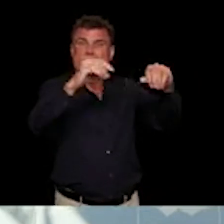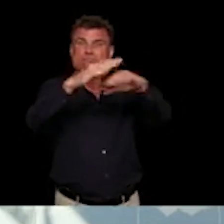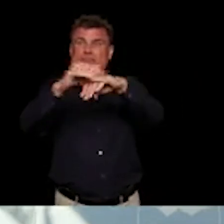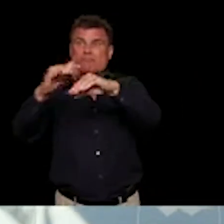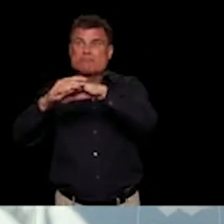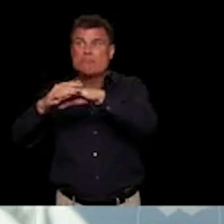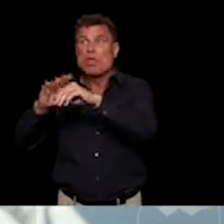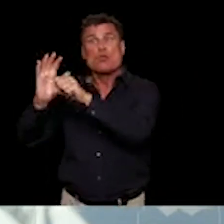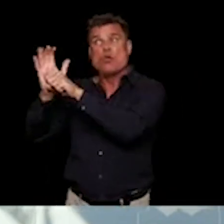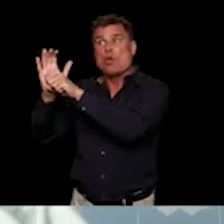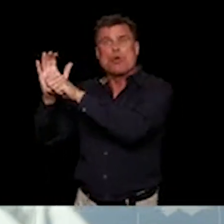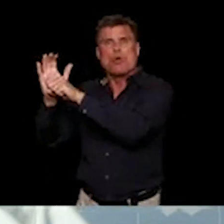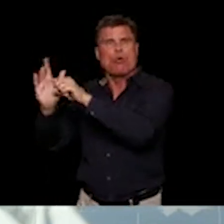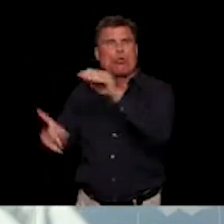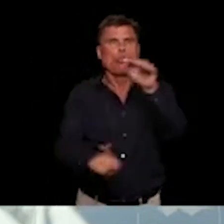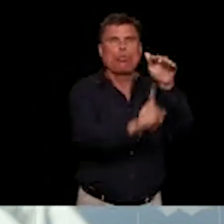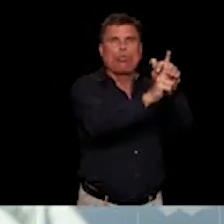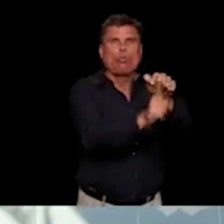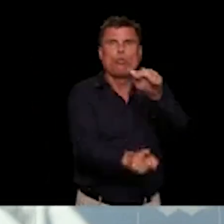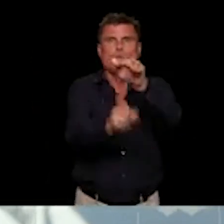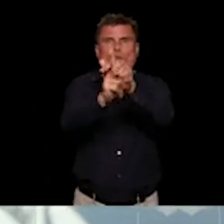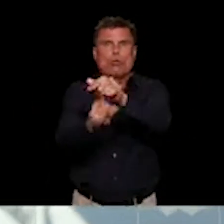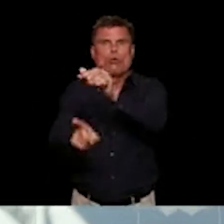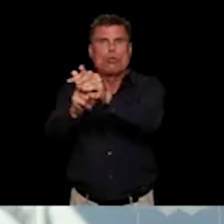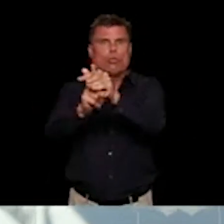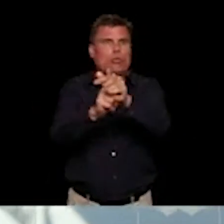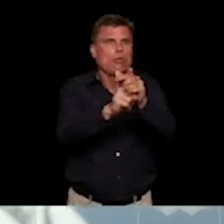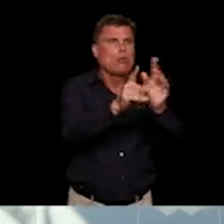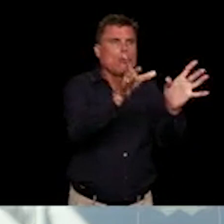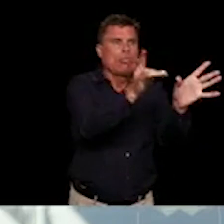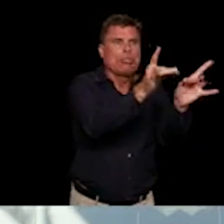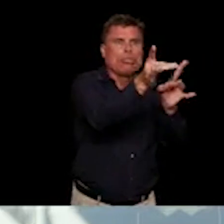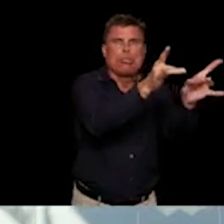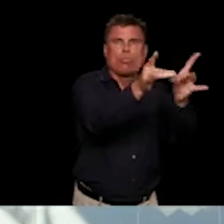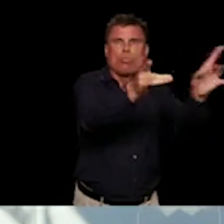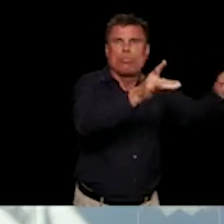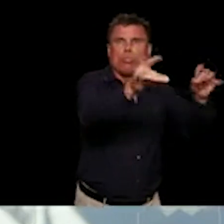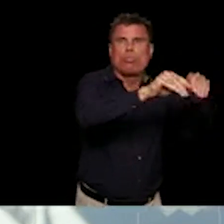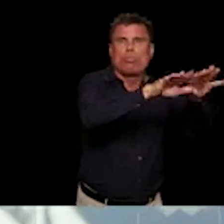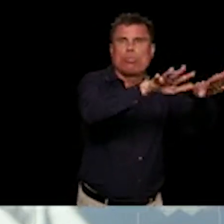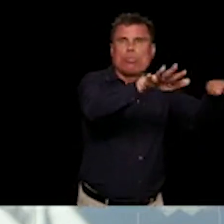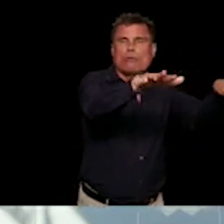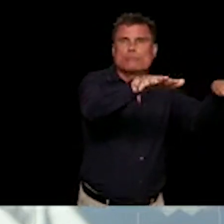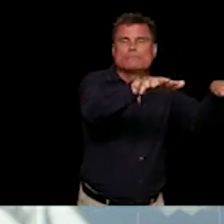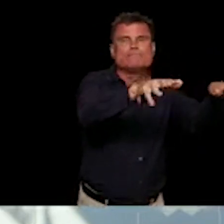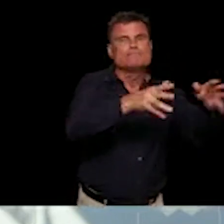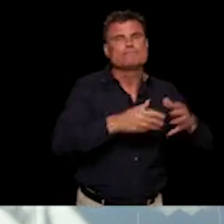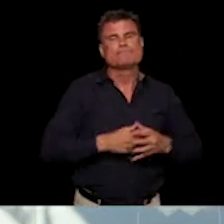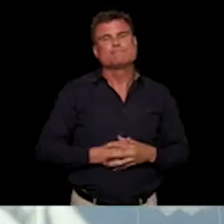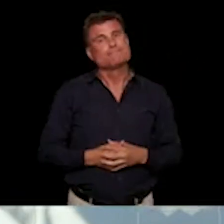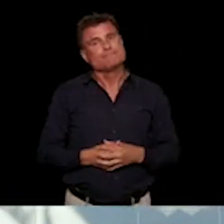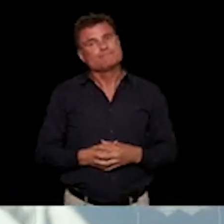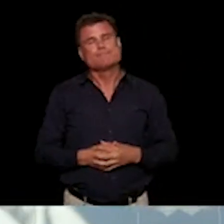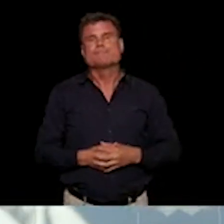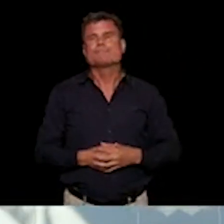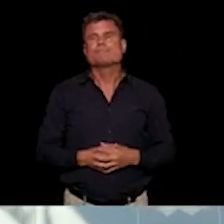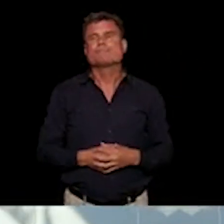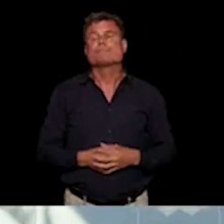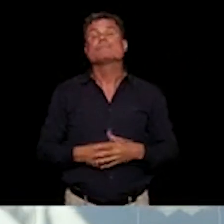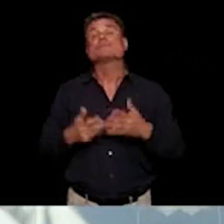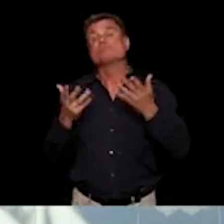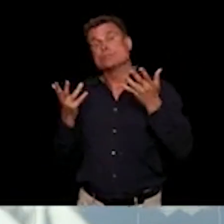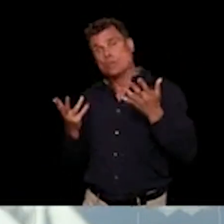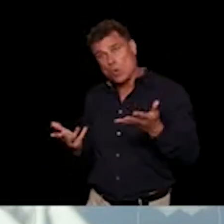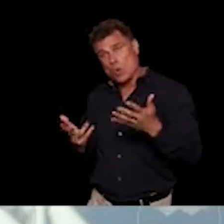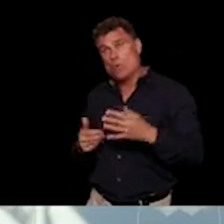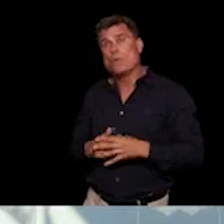importance of reaching out and convincing people of the need over a very significant time that lays ahead of us, the